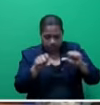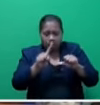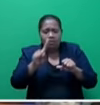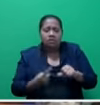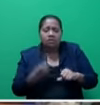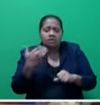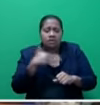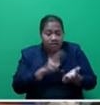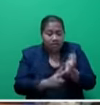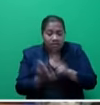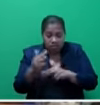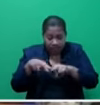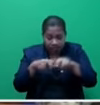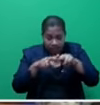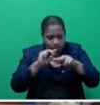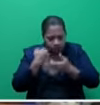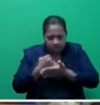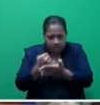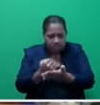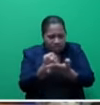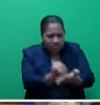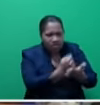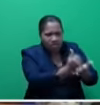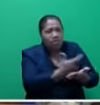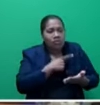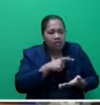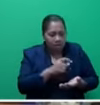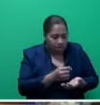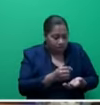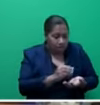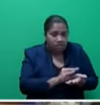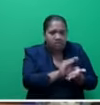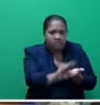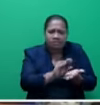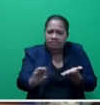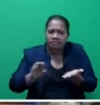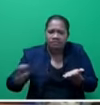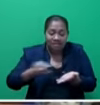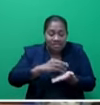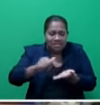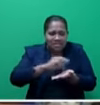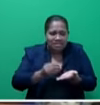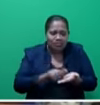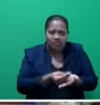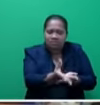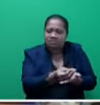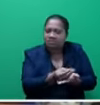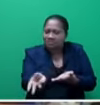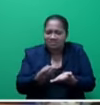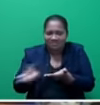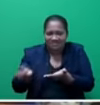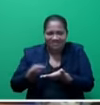will be assisted progressively with a total distribution of over 39,000 600 seedlings. The